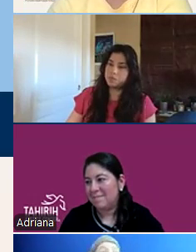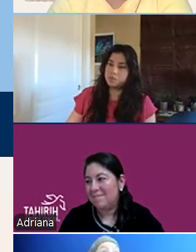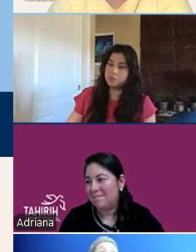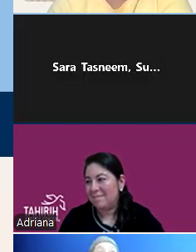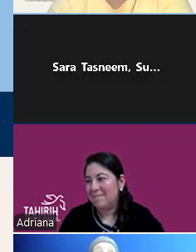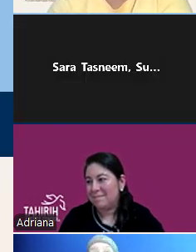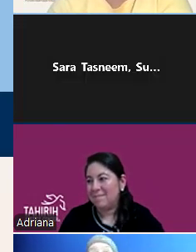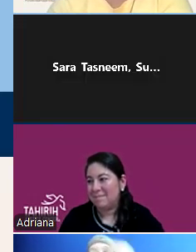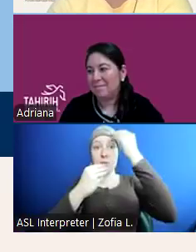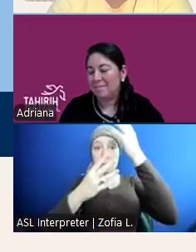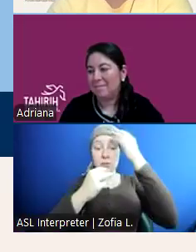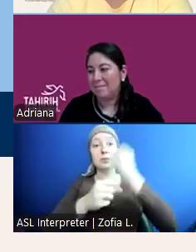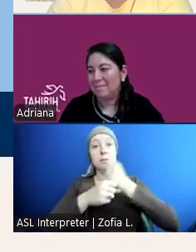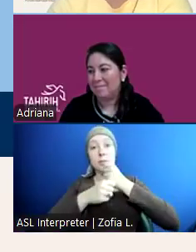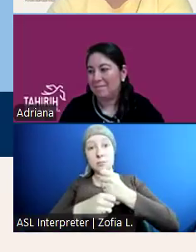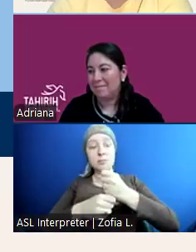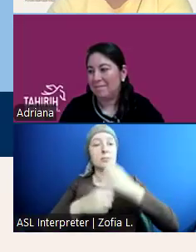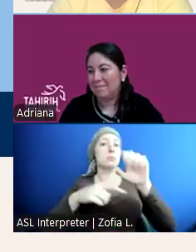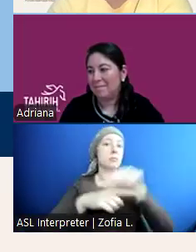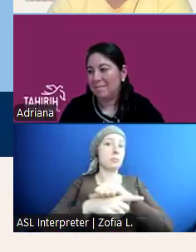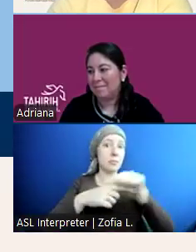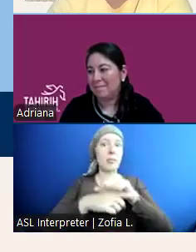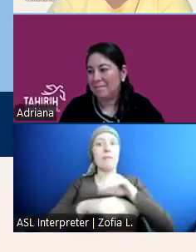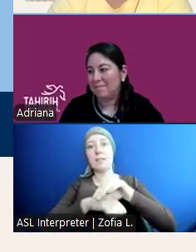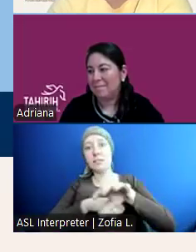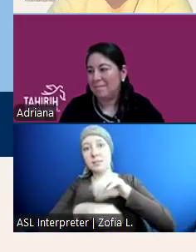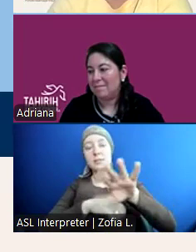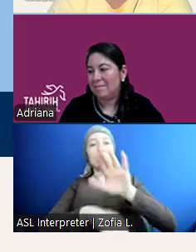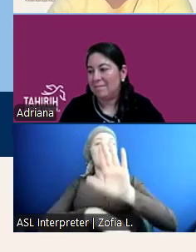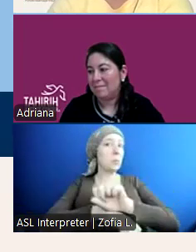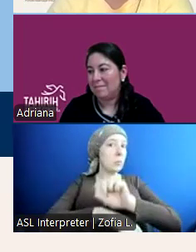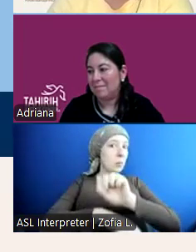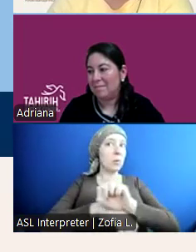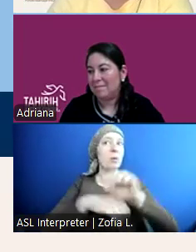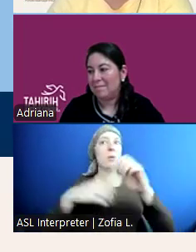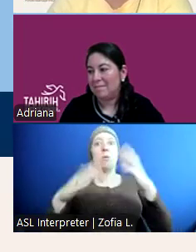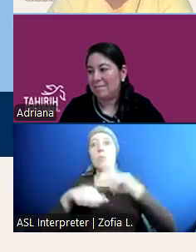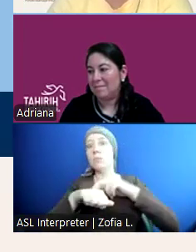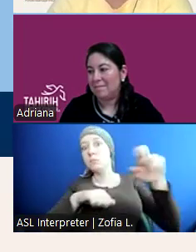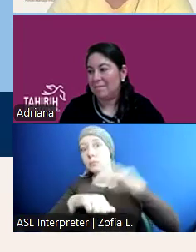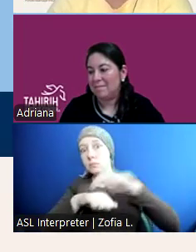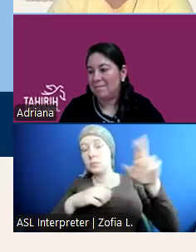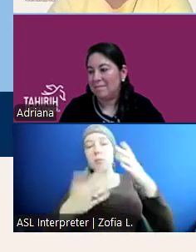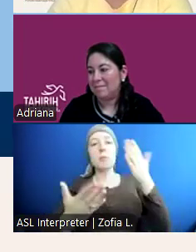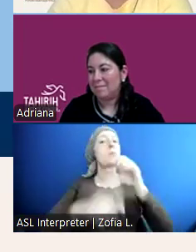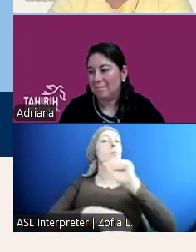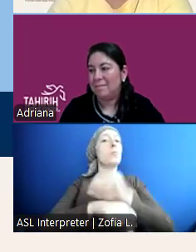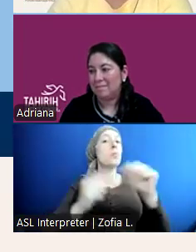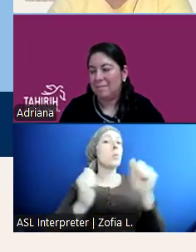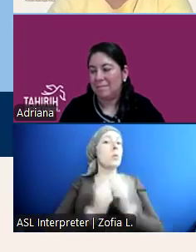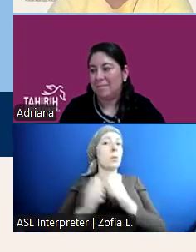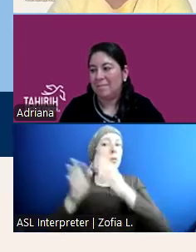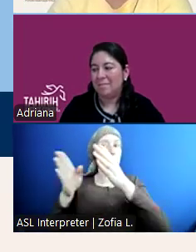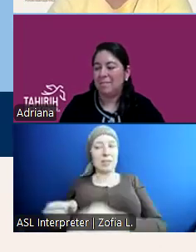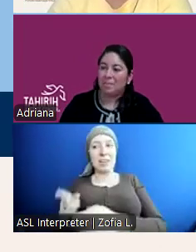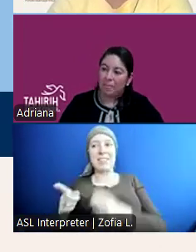material creation, training, advising on the work that you're doing, or a referral, or maybe you're working with someone and